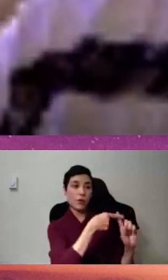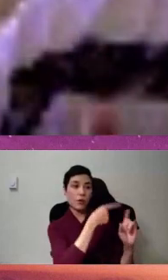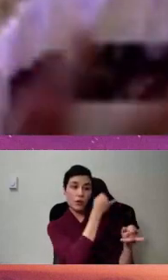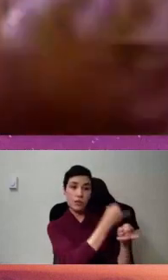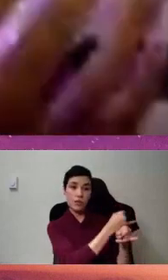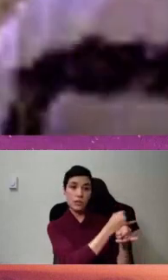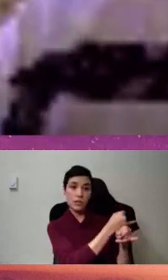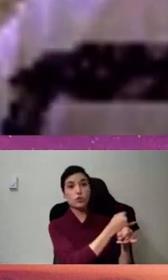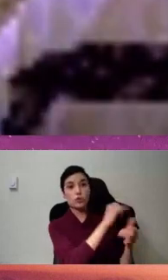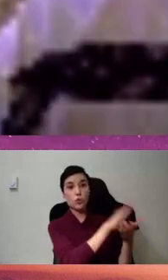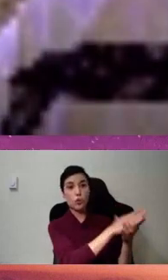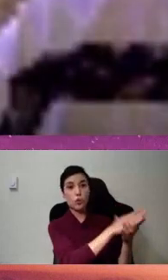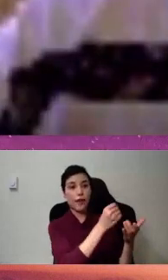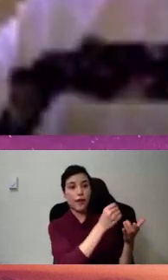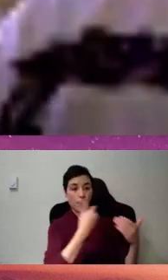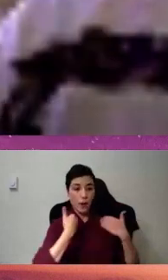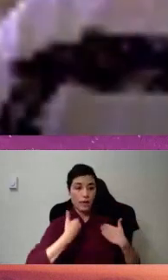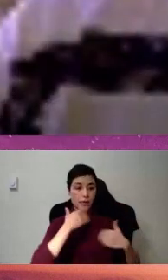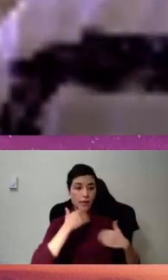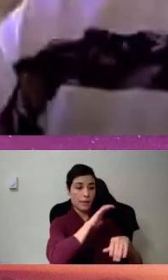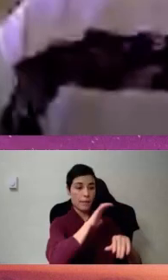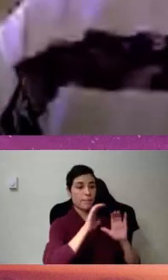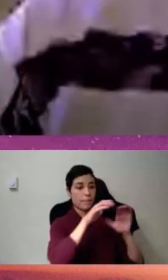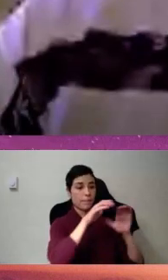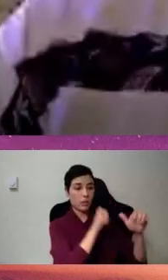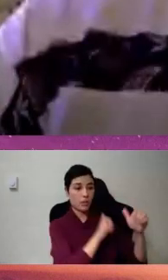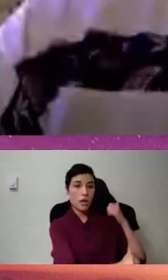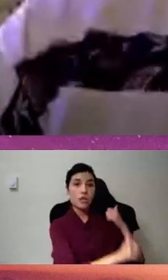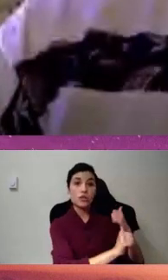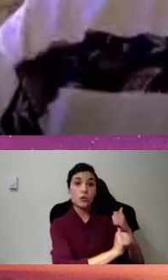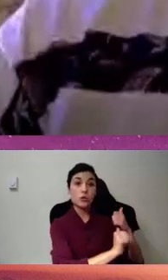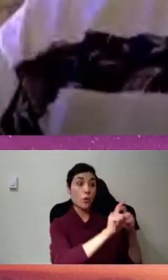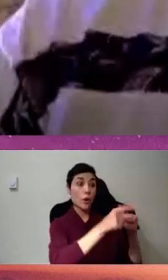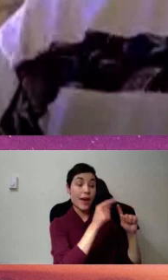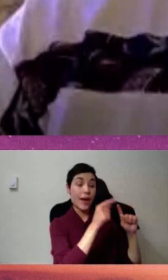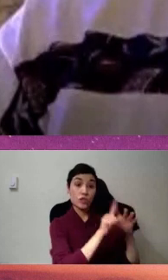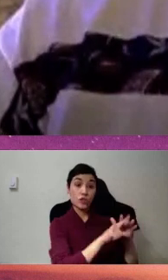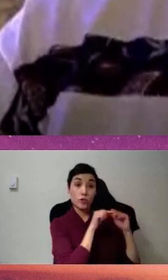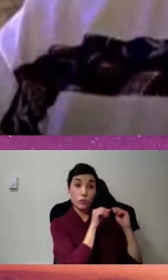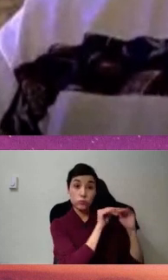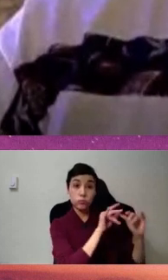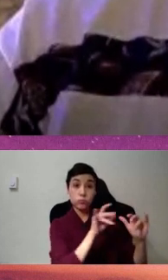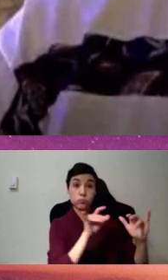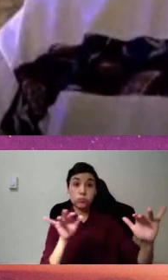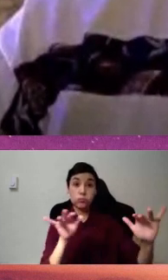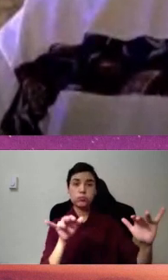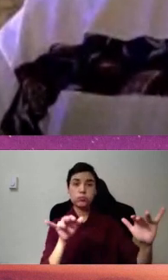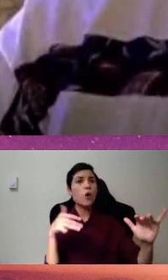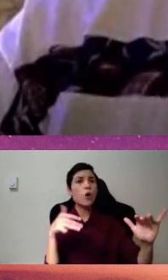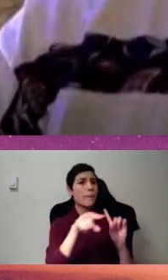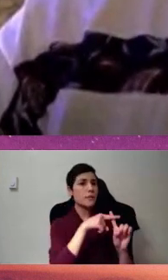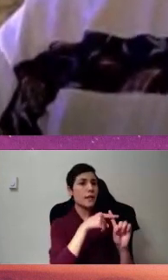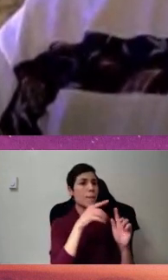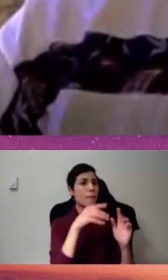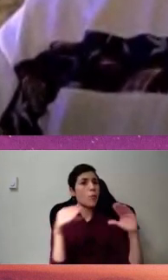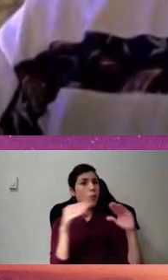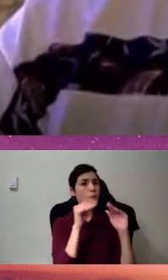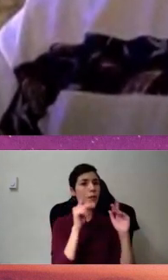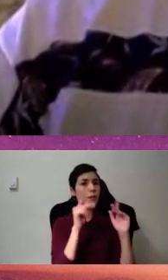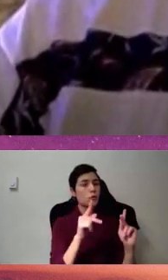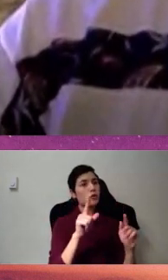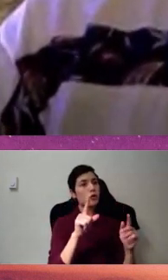while it's good that the knowledge was getting out there and that, more people outside these Indigenous communities were actually getting